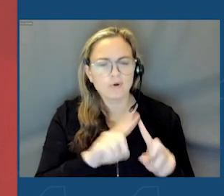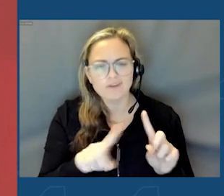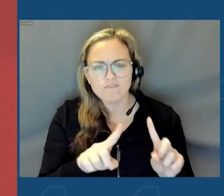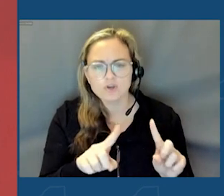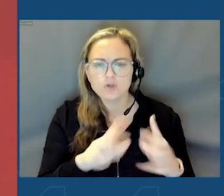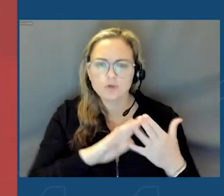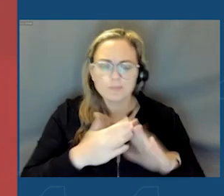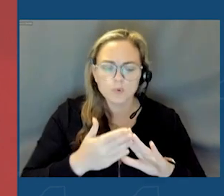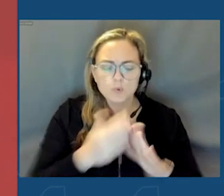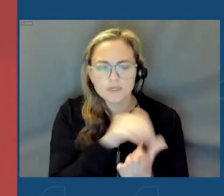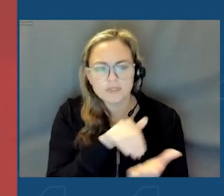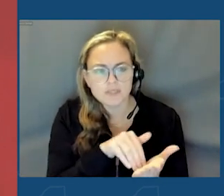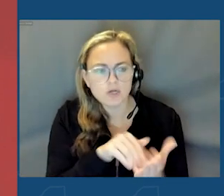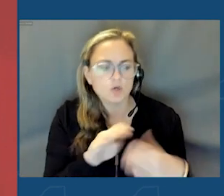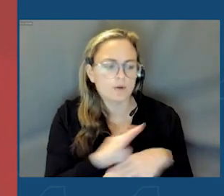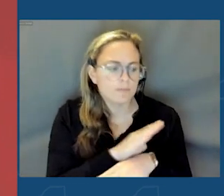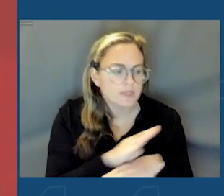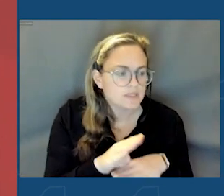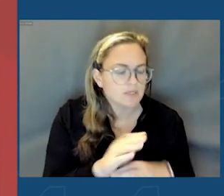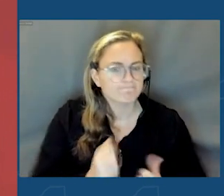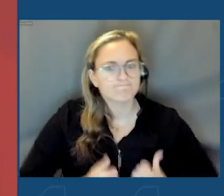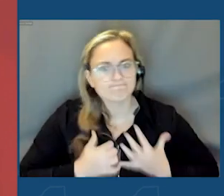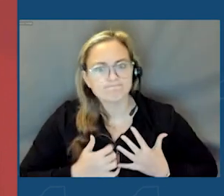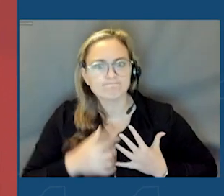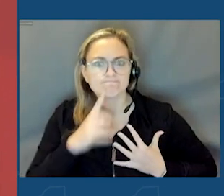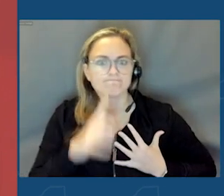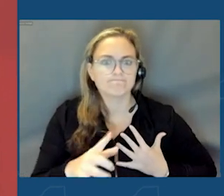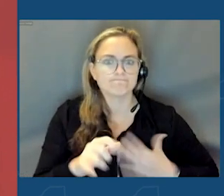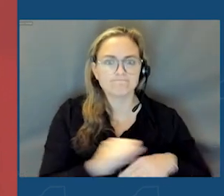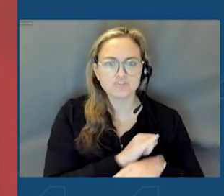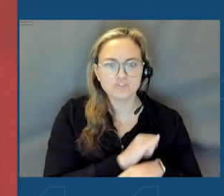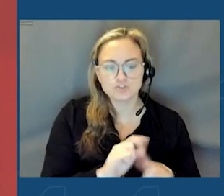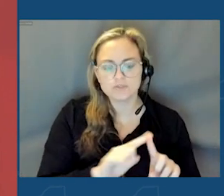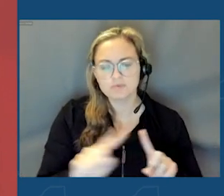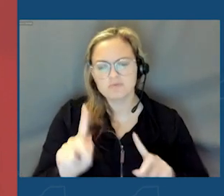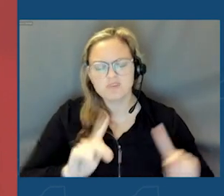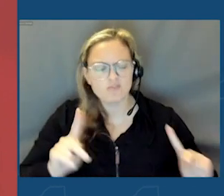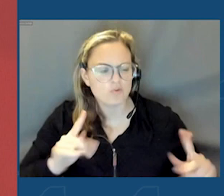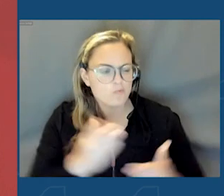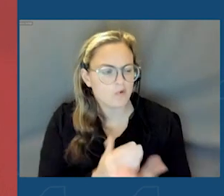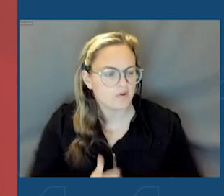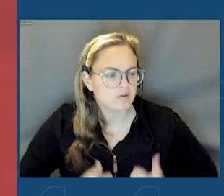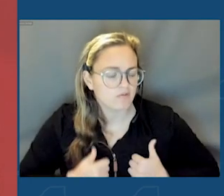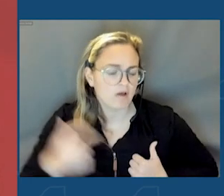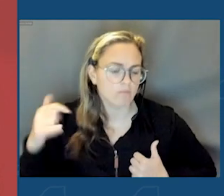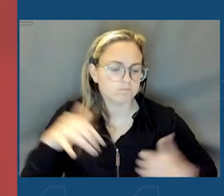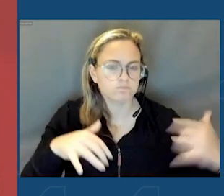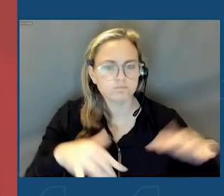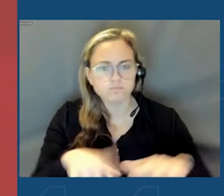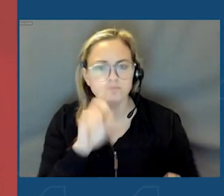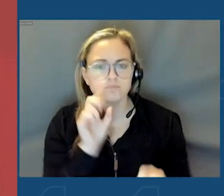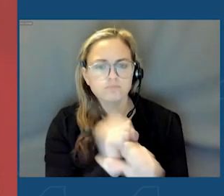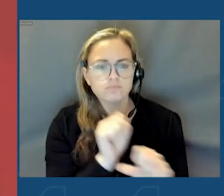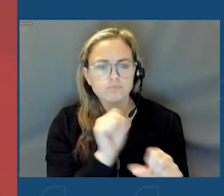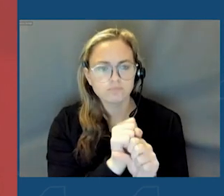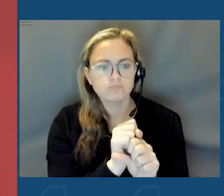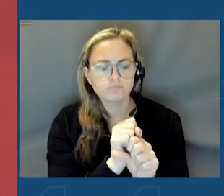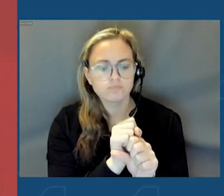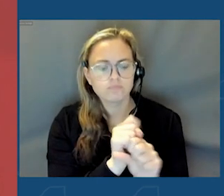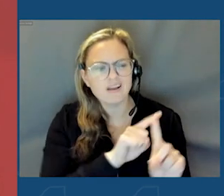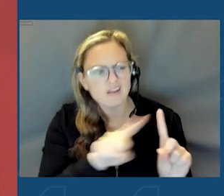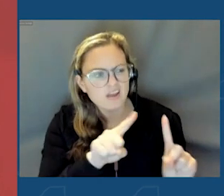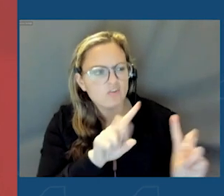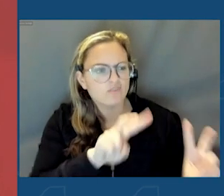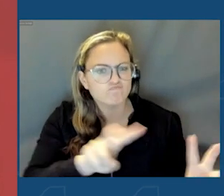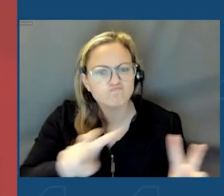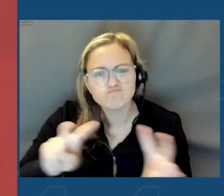businesses and thriving industry sectors, residents from all walks of life benefiting from quality employment, and countless tourist attractions that make the Mid-Hudson